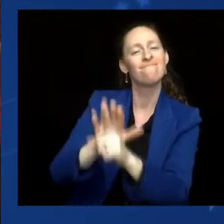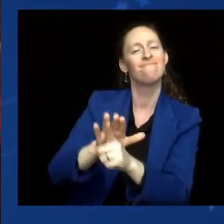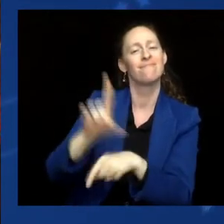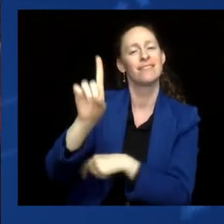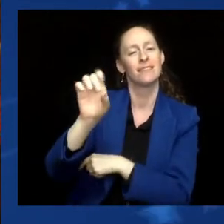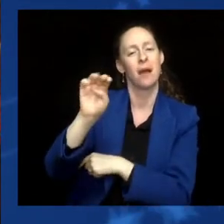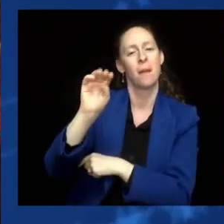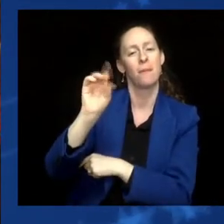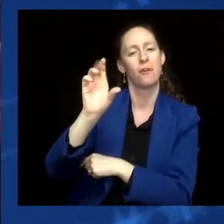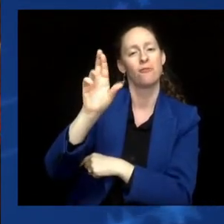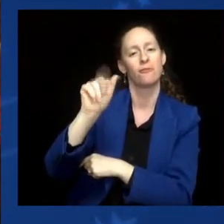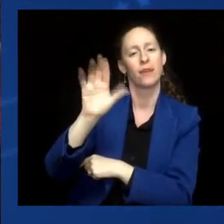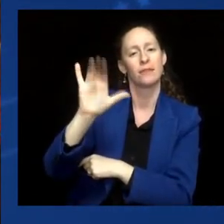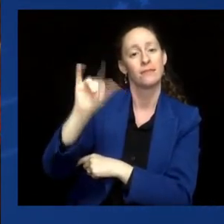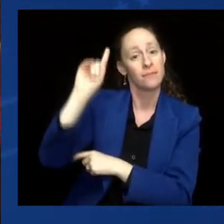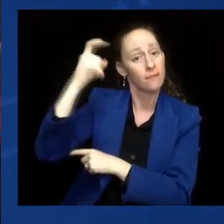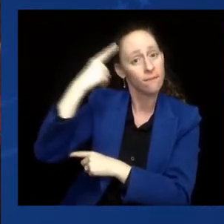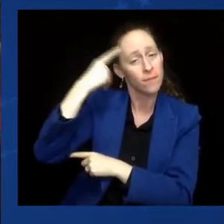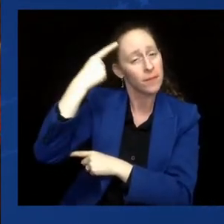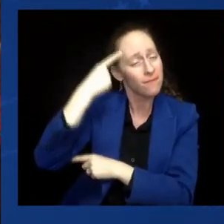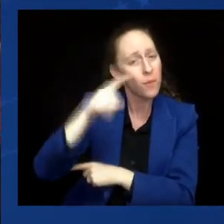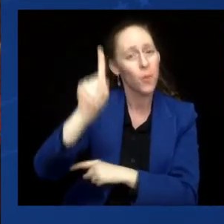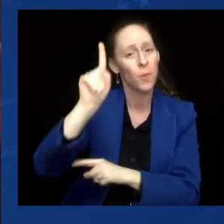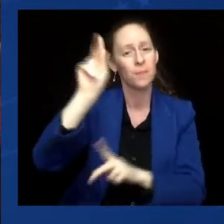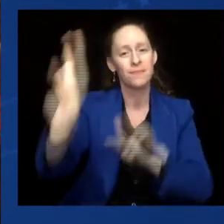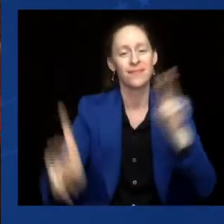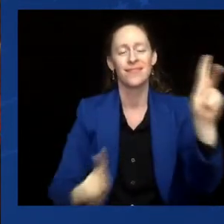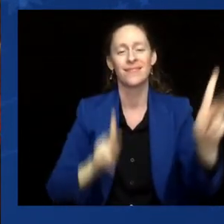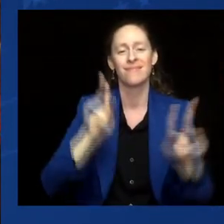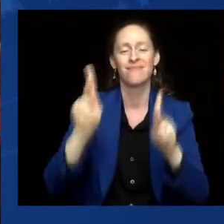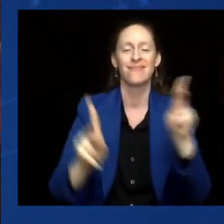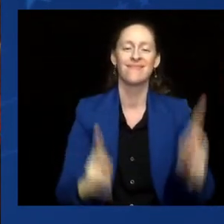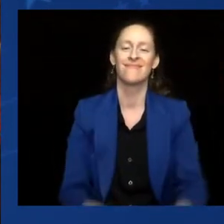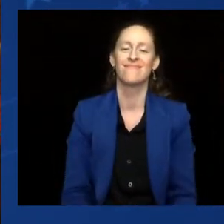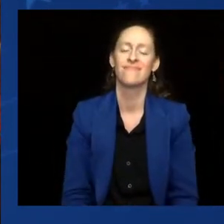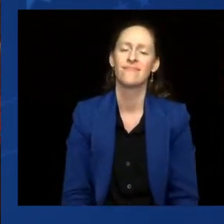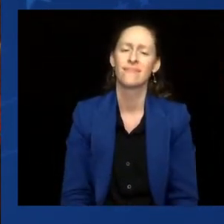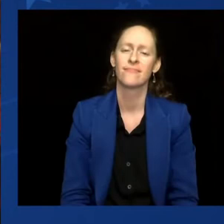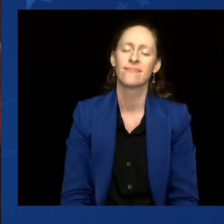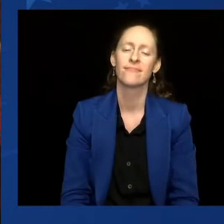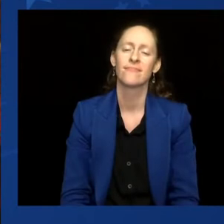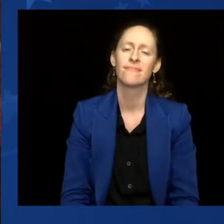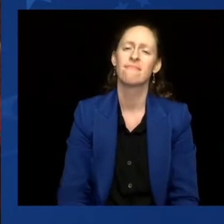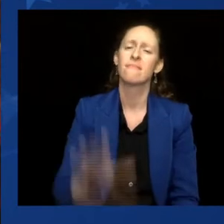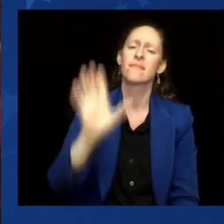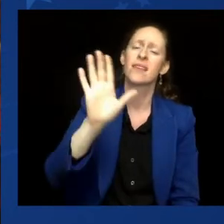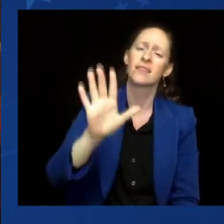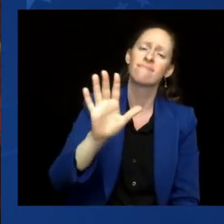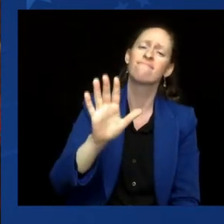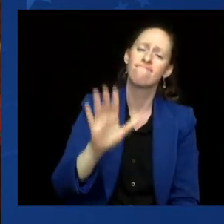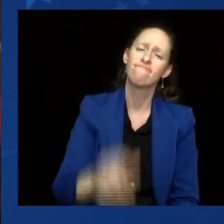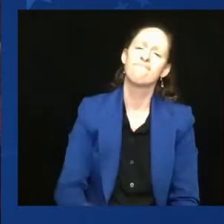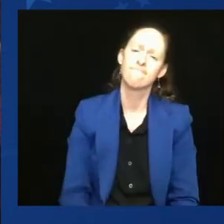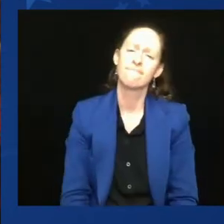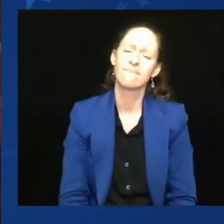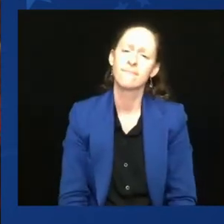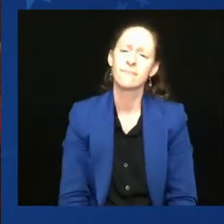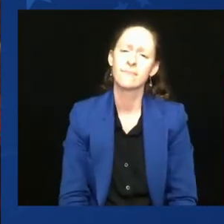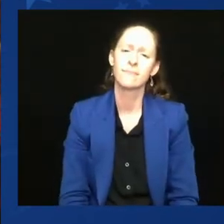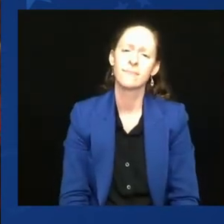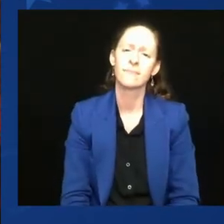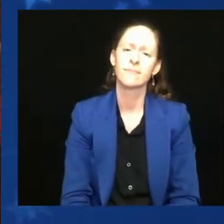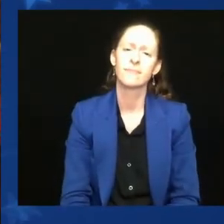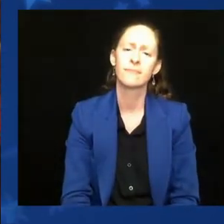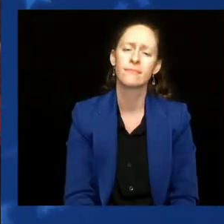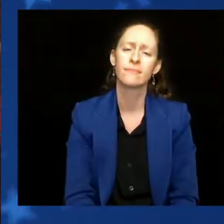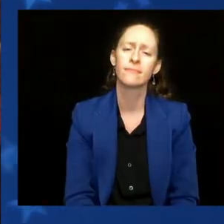history tells us the blind loyalty to a single leader and a willingness to engage in political